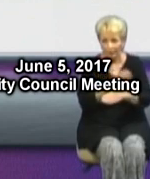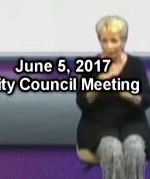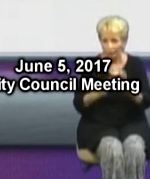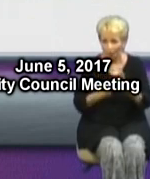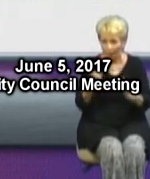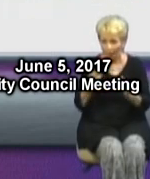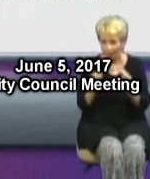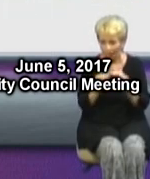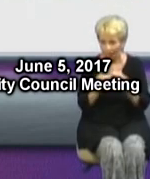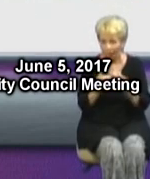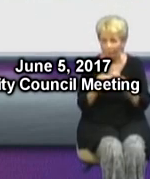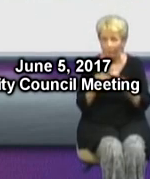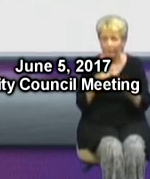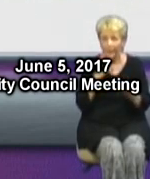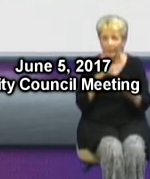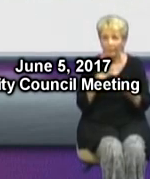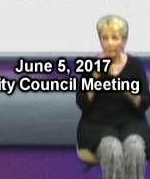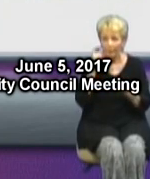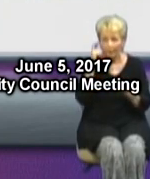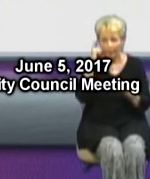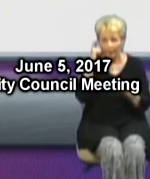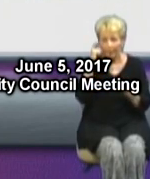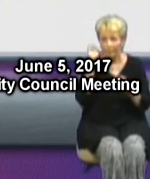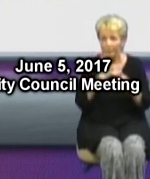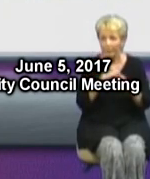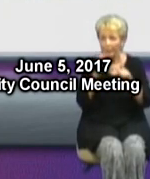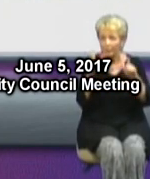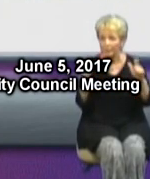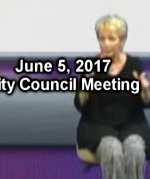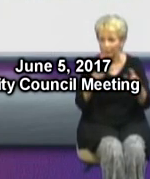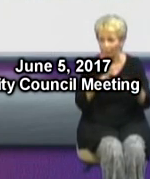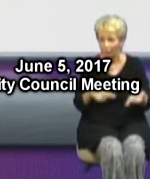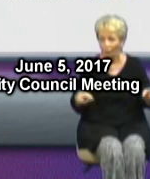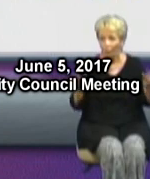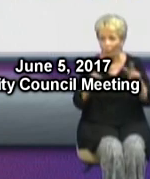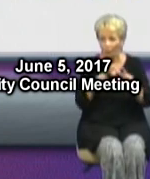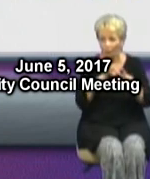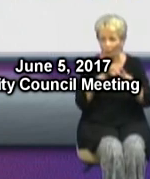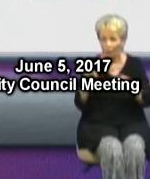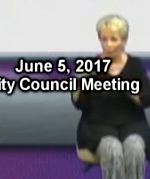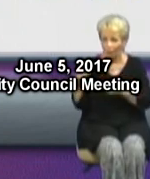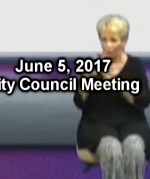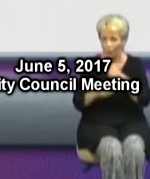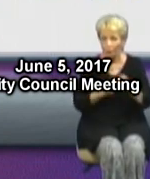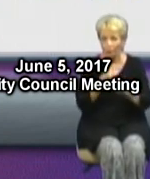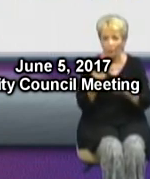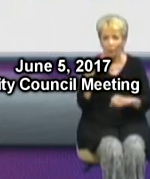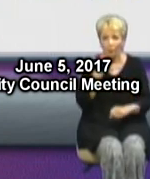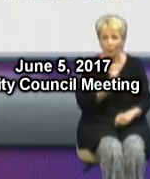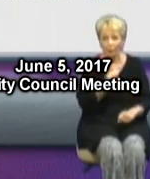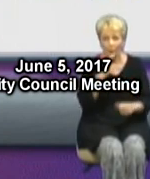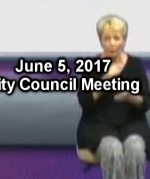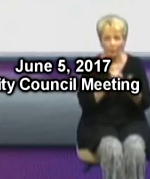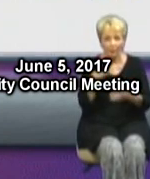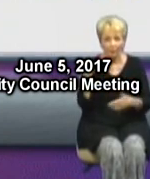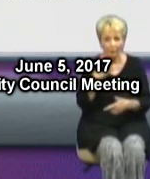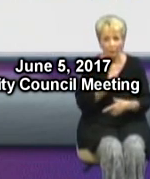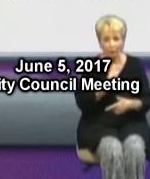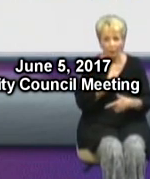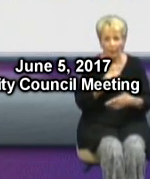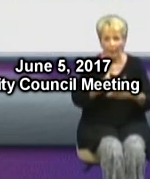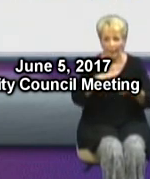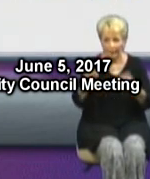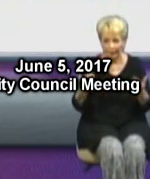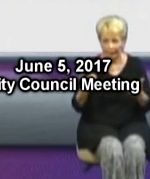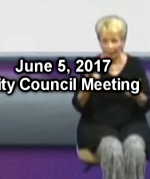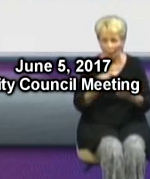twice of significant value over those years. We are told that if we went out today